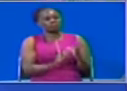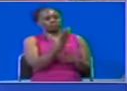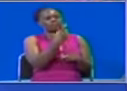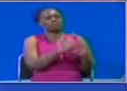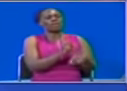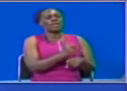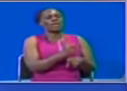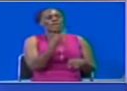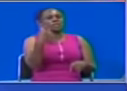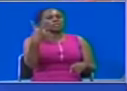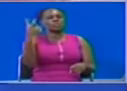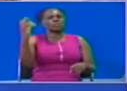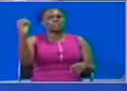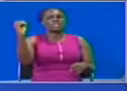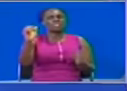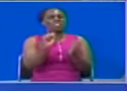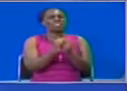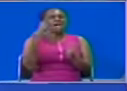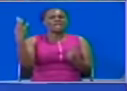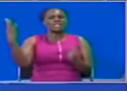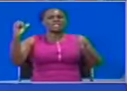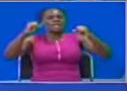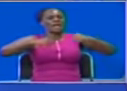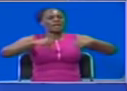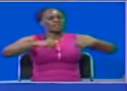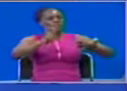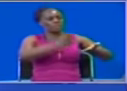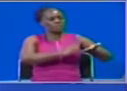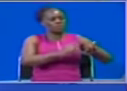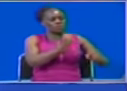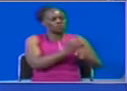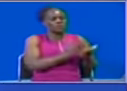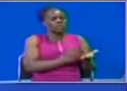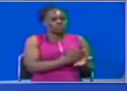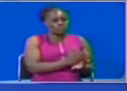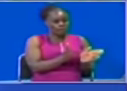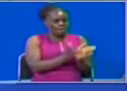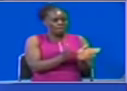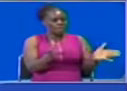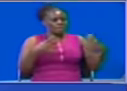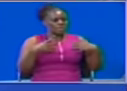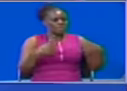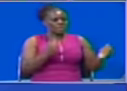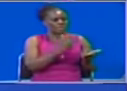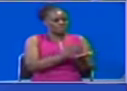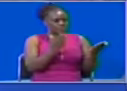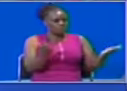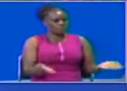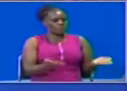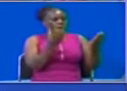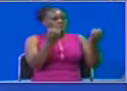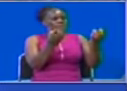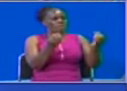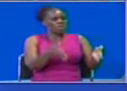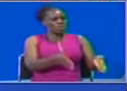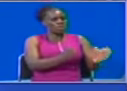the way to 2013, mm-hmm. when an agreement was signed to make sure that The public health system is improved in many ways to